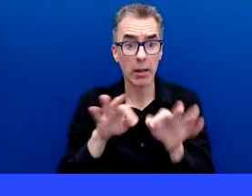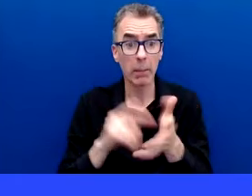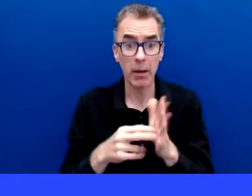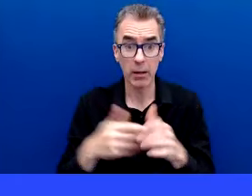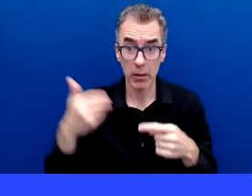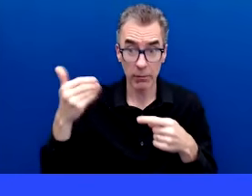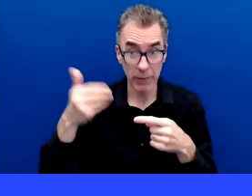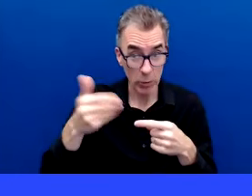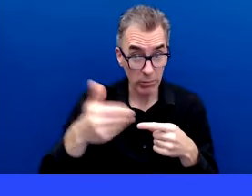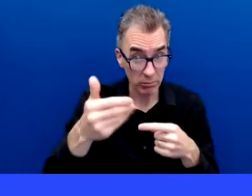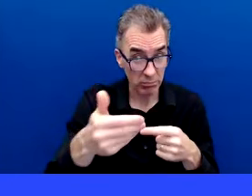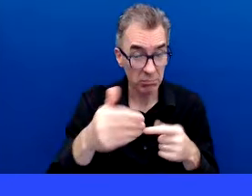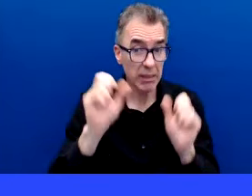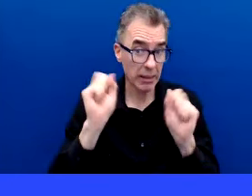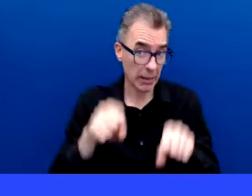and predictable,